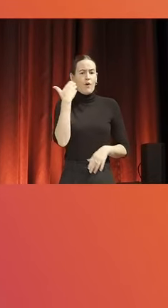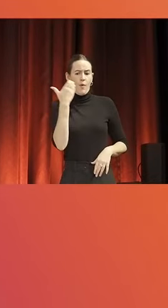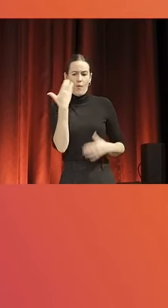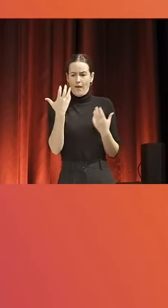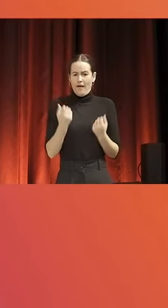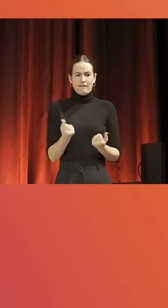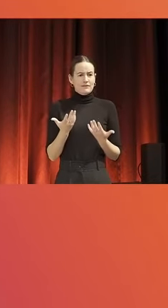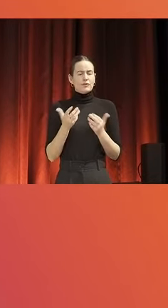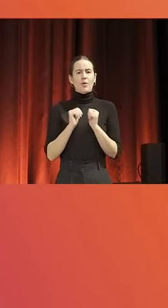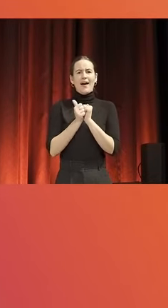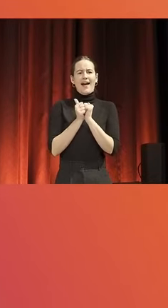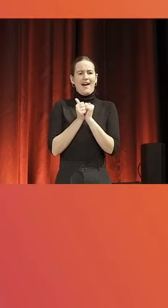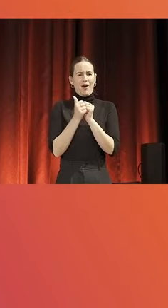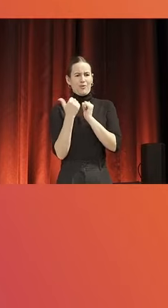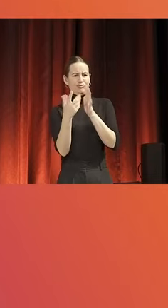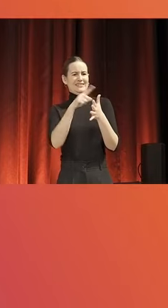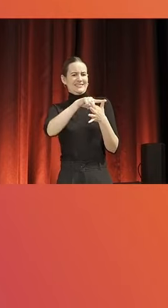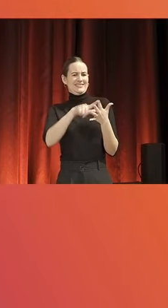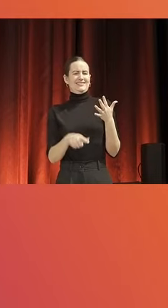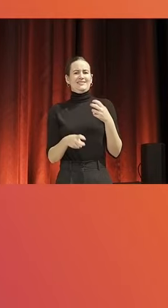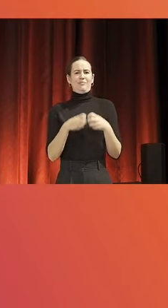help solve them?